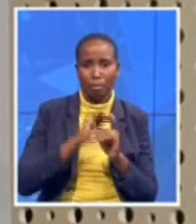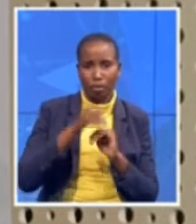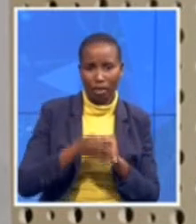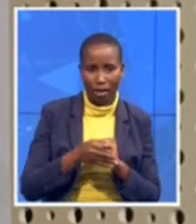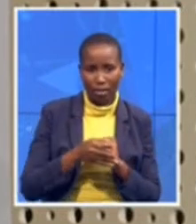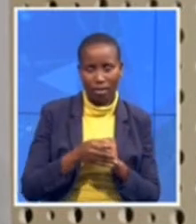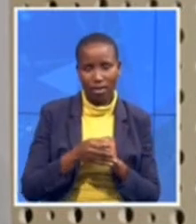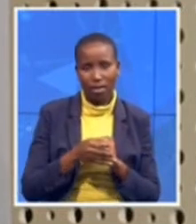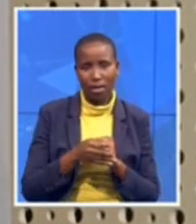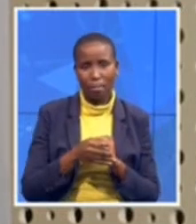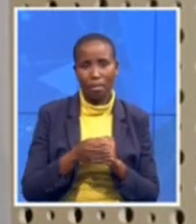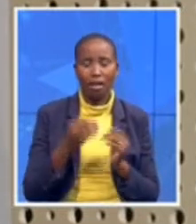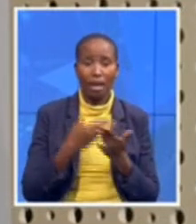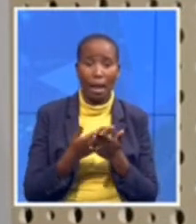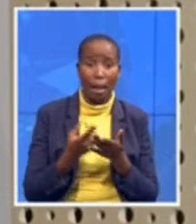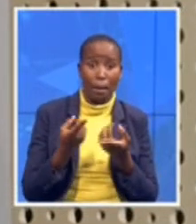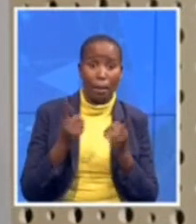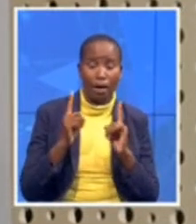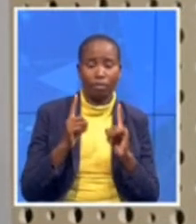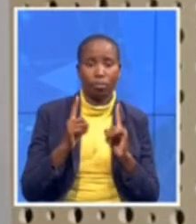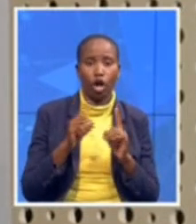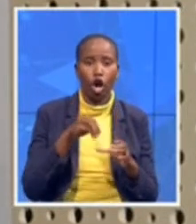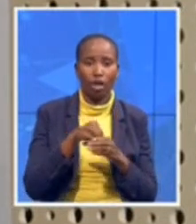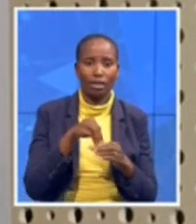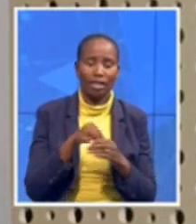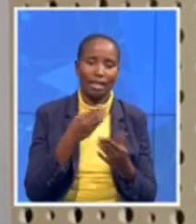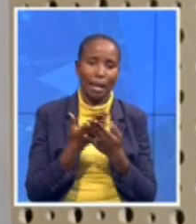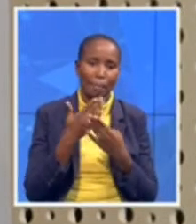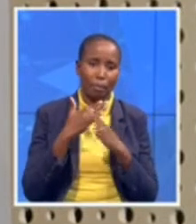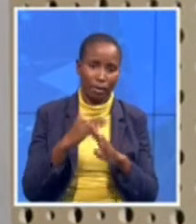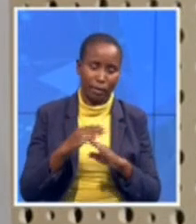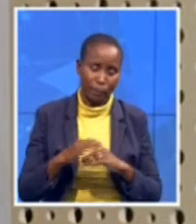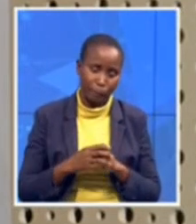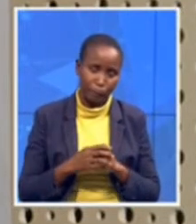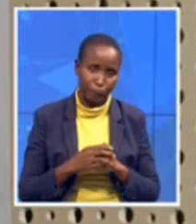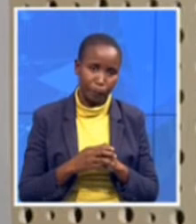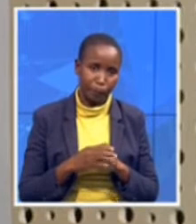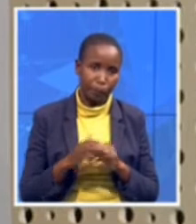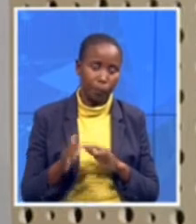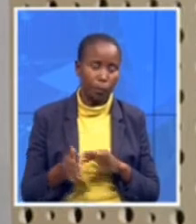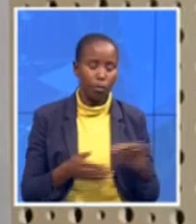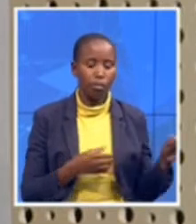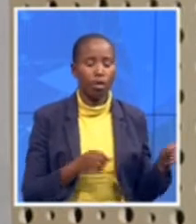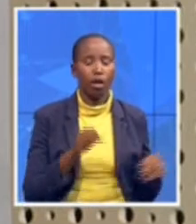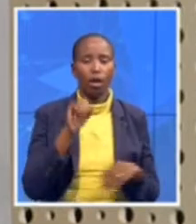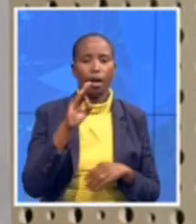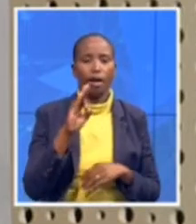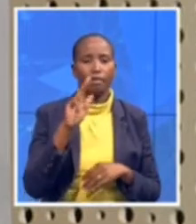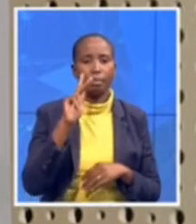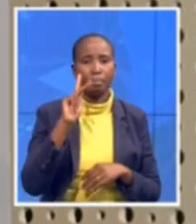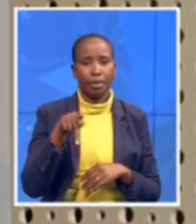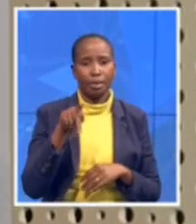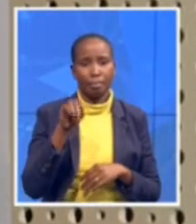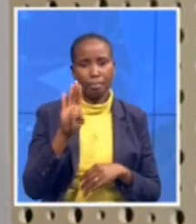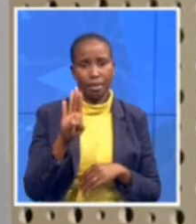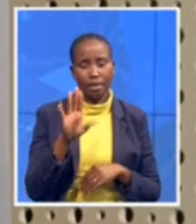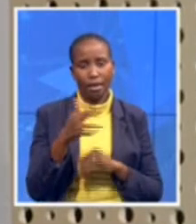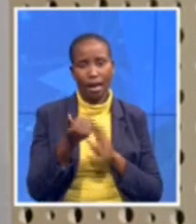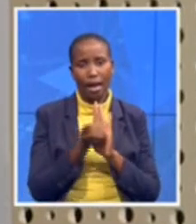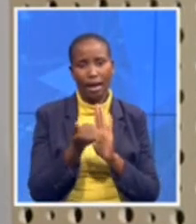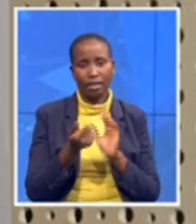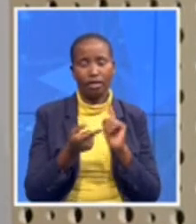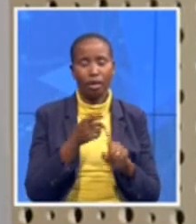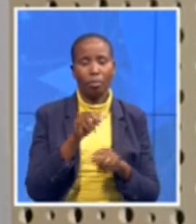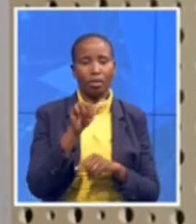content. As you may know, the FPB Act of Act 65 of 1994